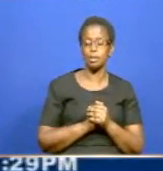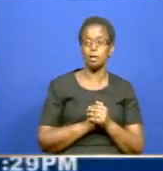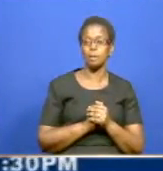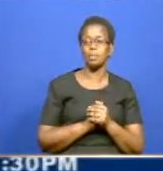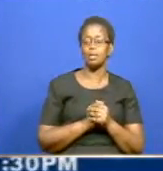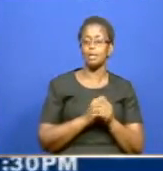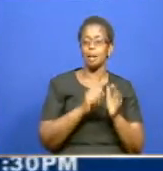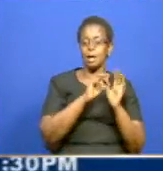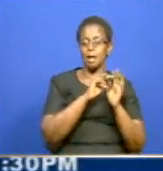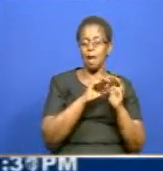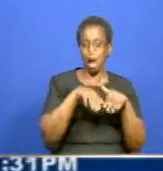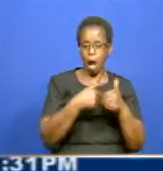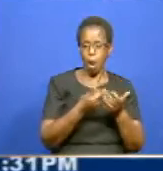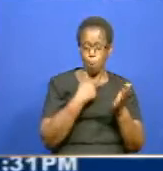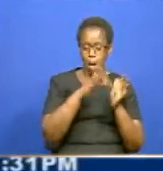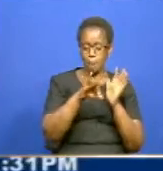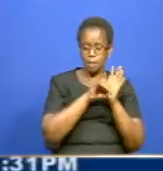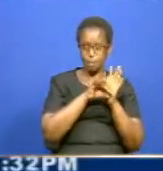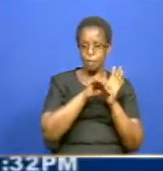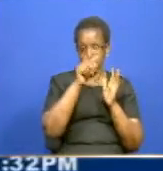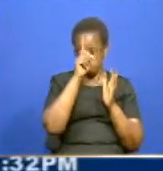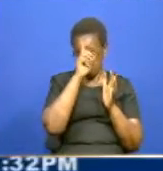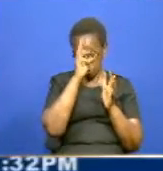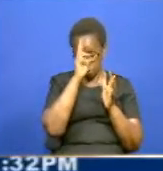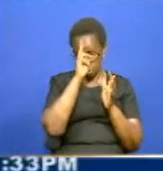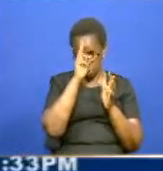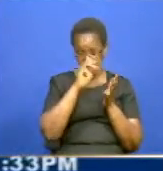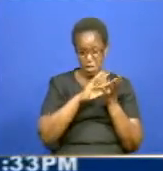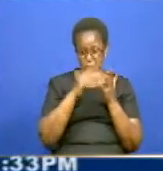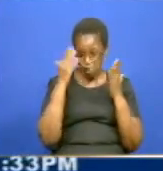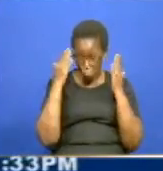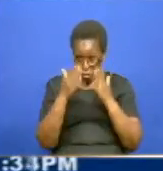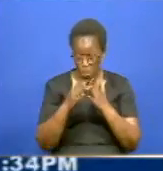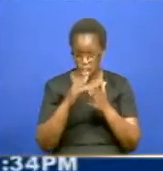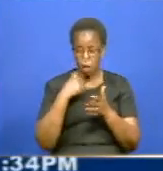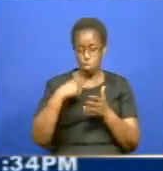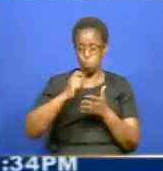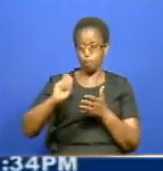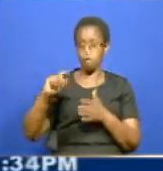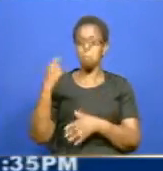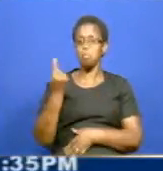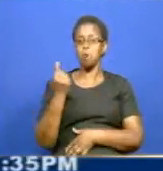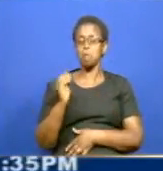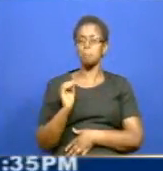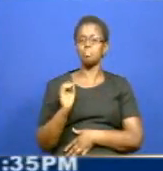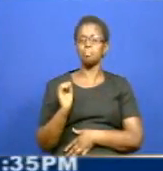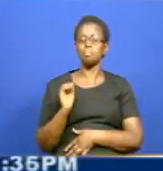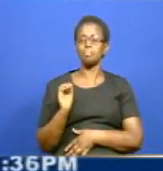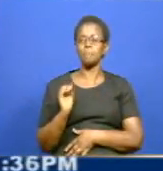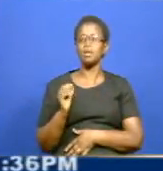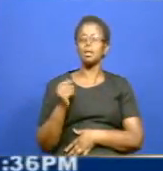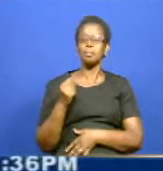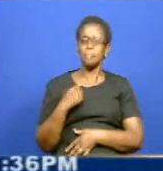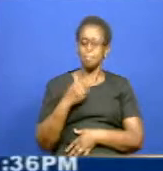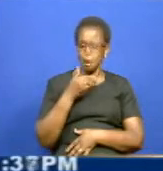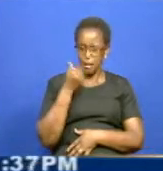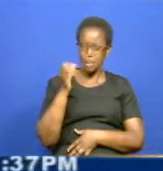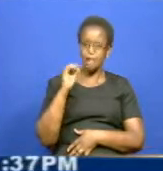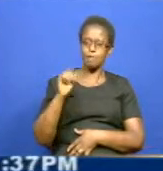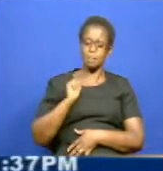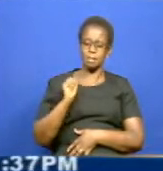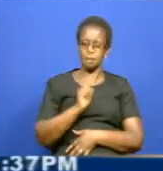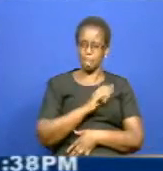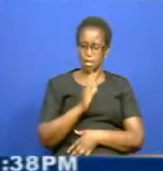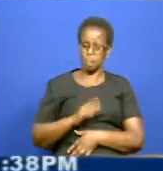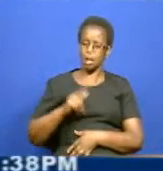of a police officer is not only by uniform. And I would wish that Senator Cherargei had included in his statement, which I now want to